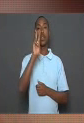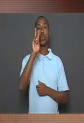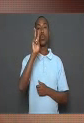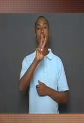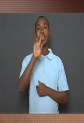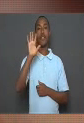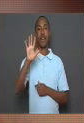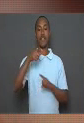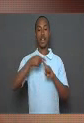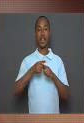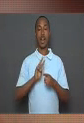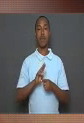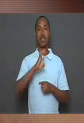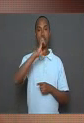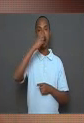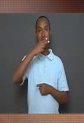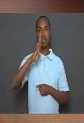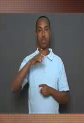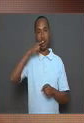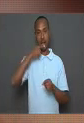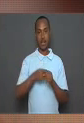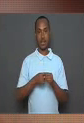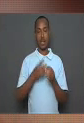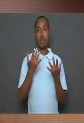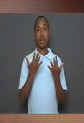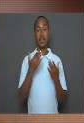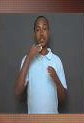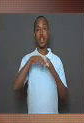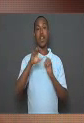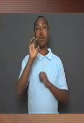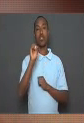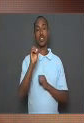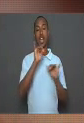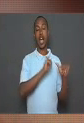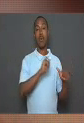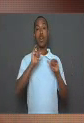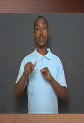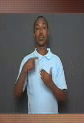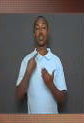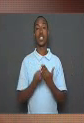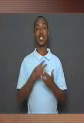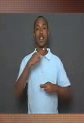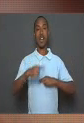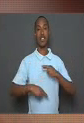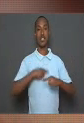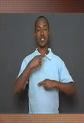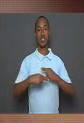25 grams of methane gas burns in oxygen, according to this reaction.